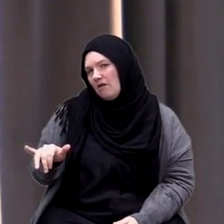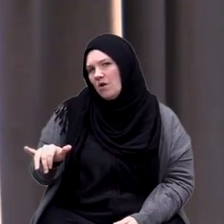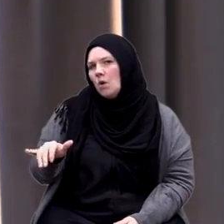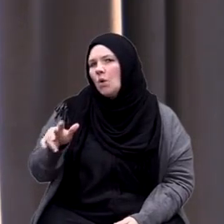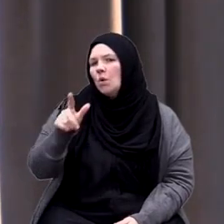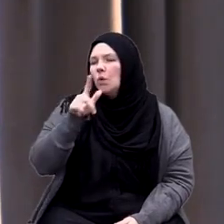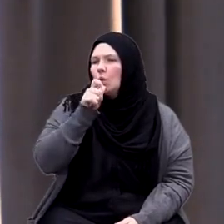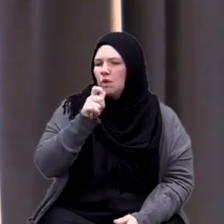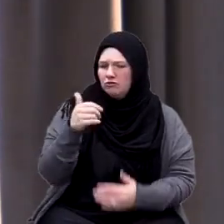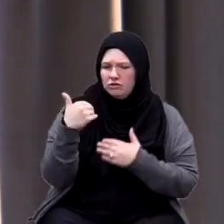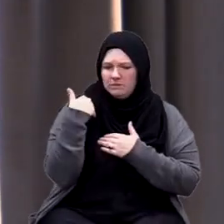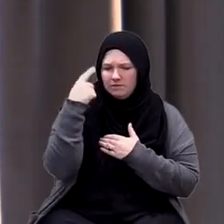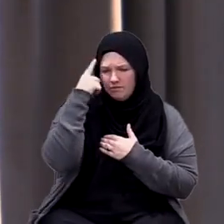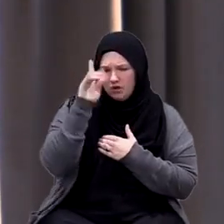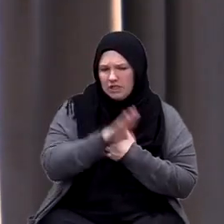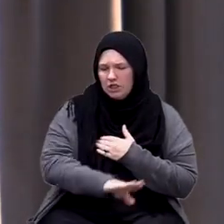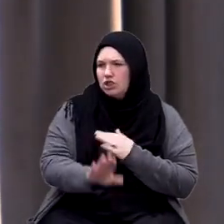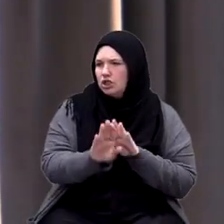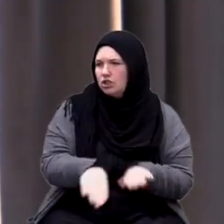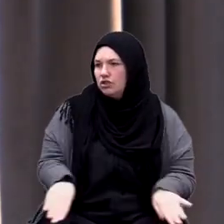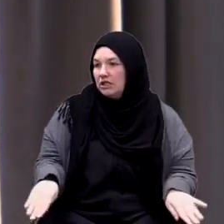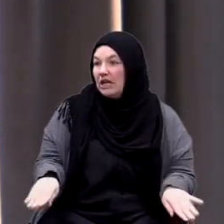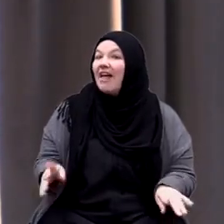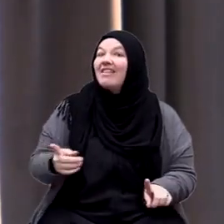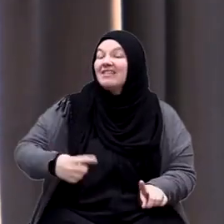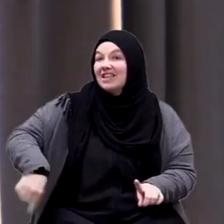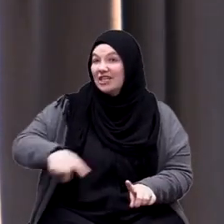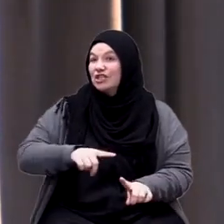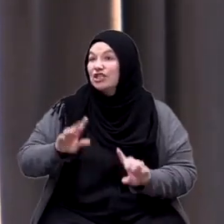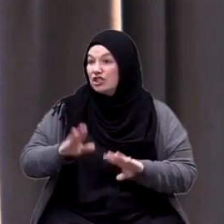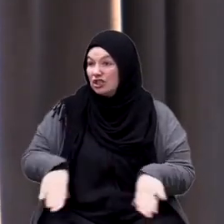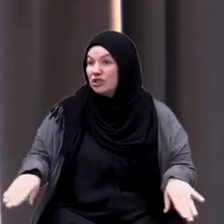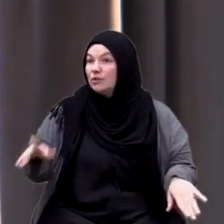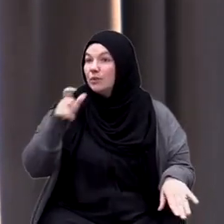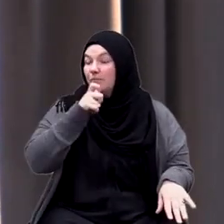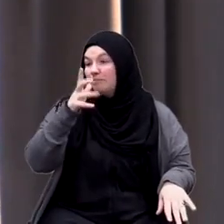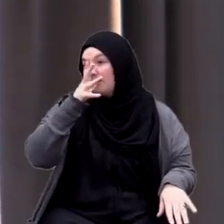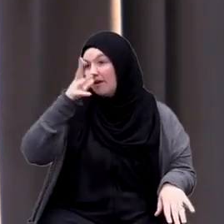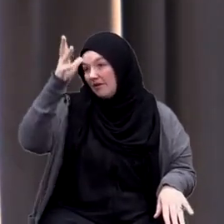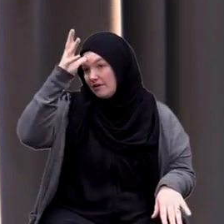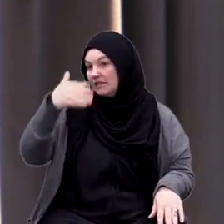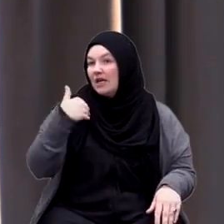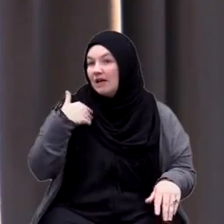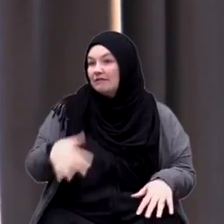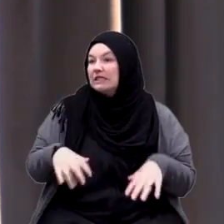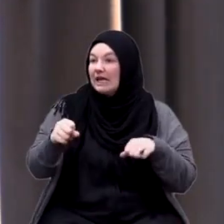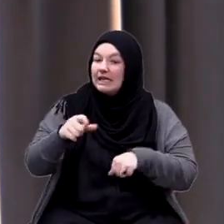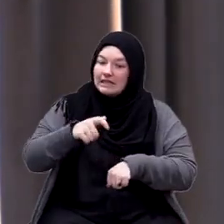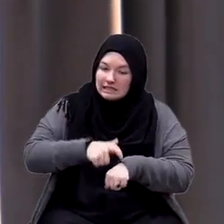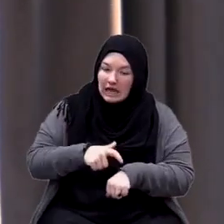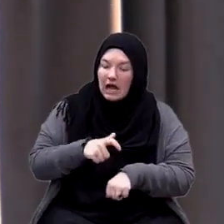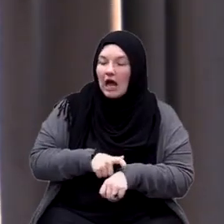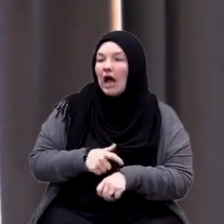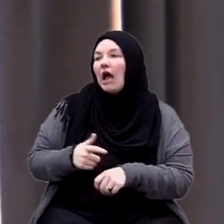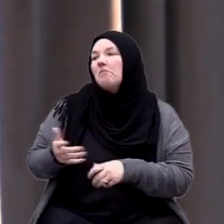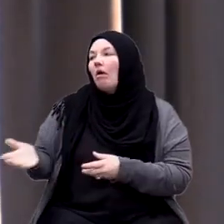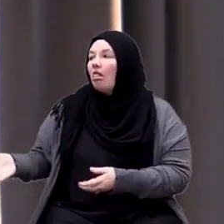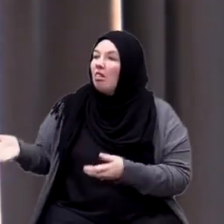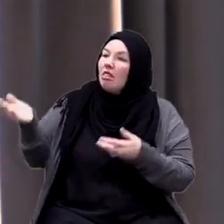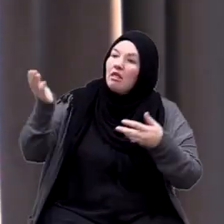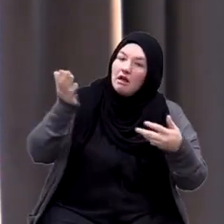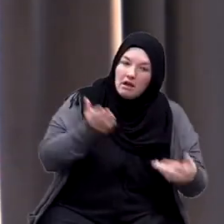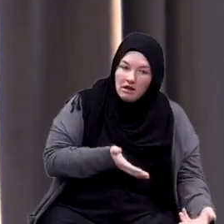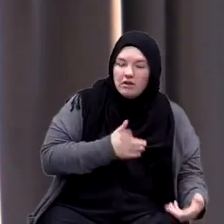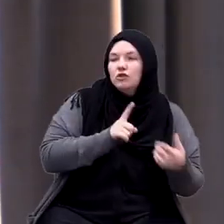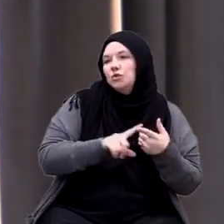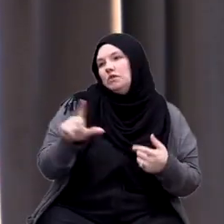Who is responsible? Even those children whose parents have taken the time and put the effort to